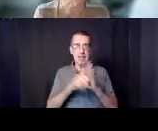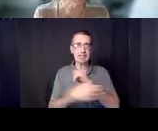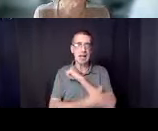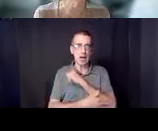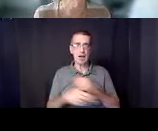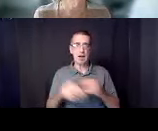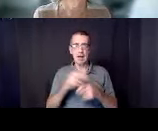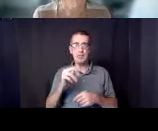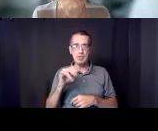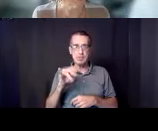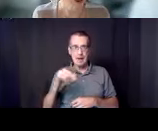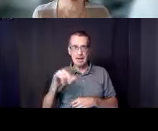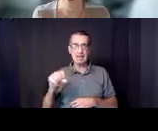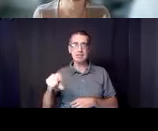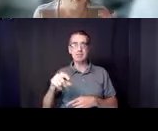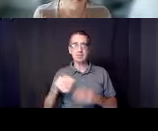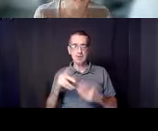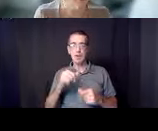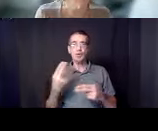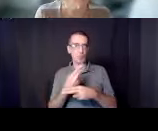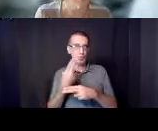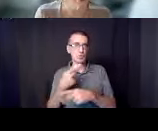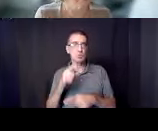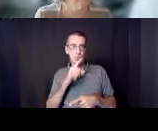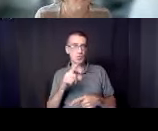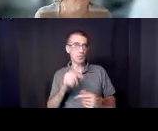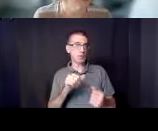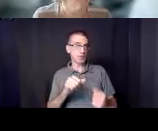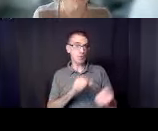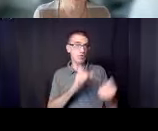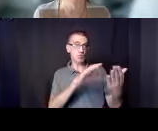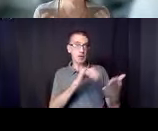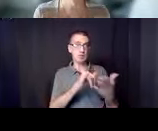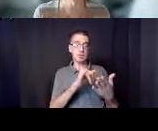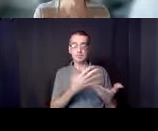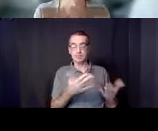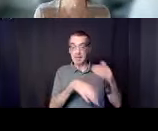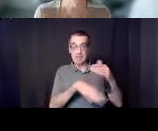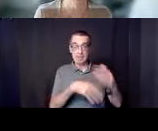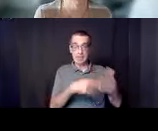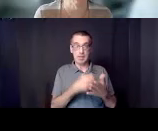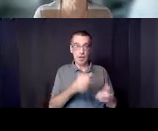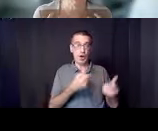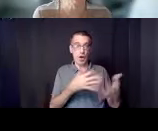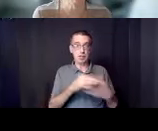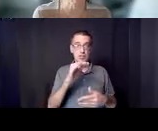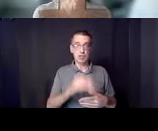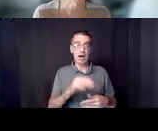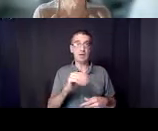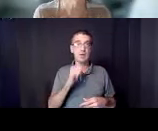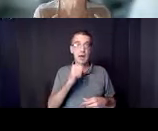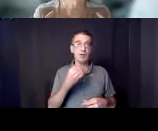and municipalities that can be used, as I said, to address essentially root causes of child maltreatment,